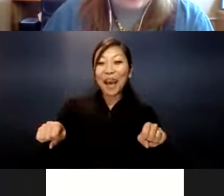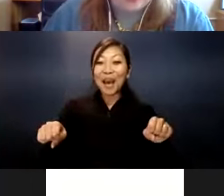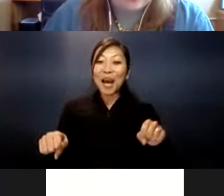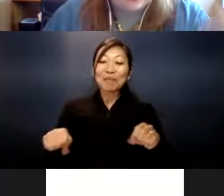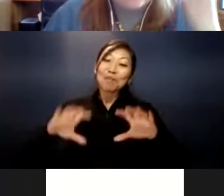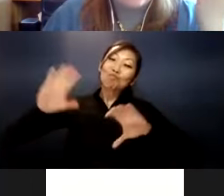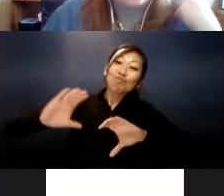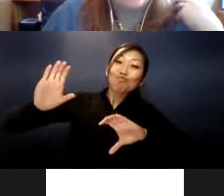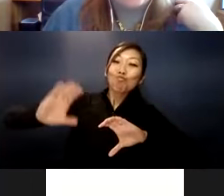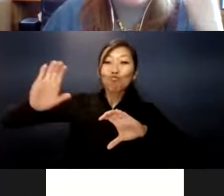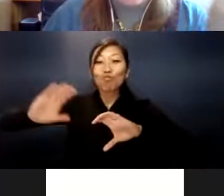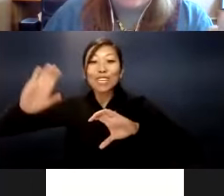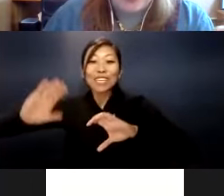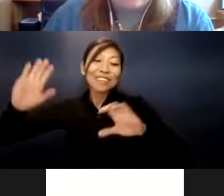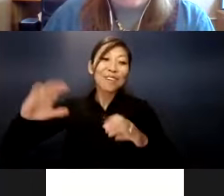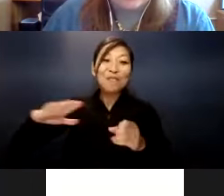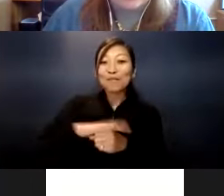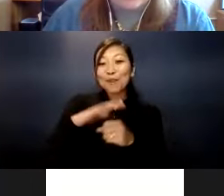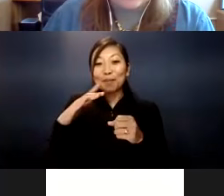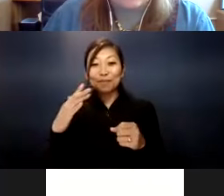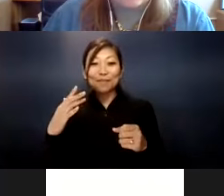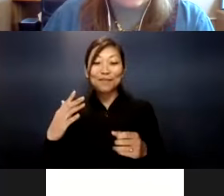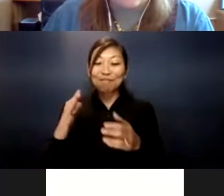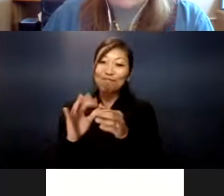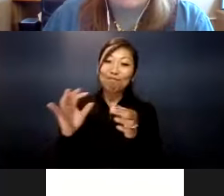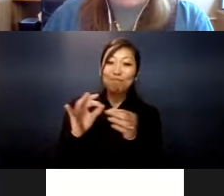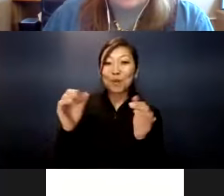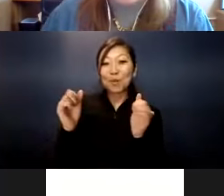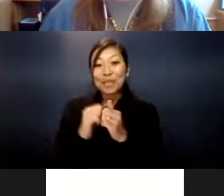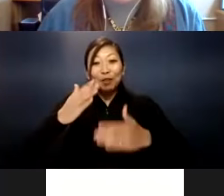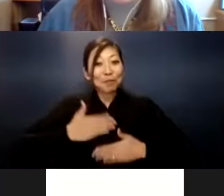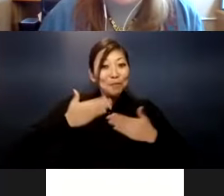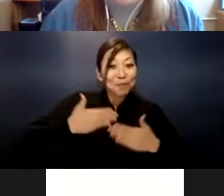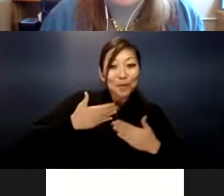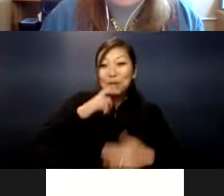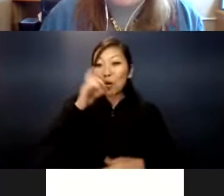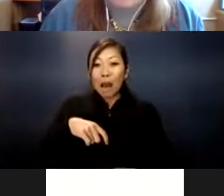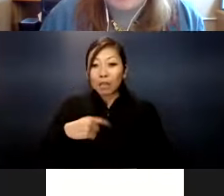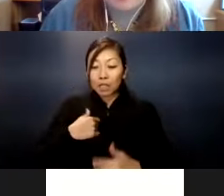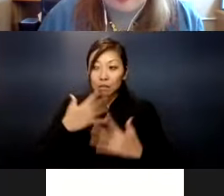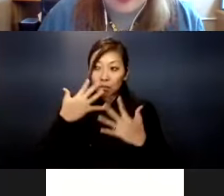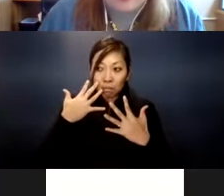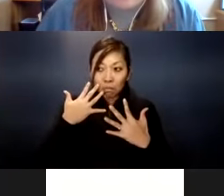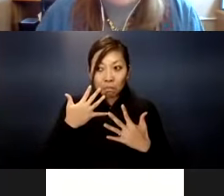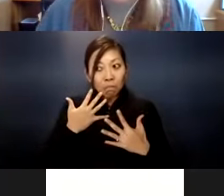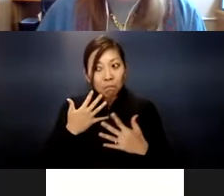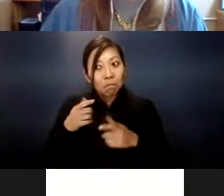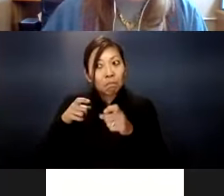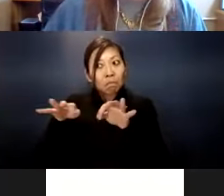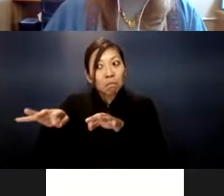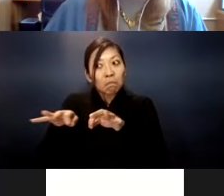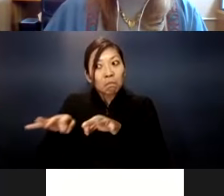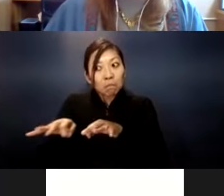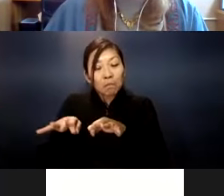joyful talks. They don't have to be a serious conversation that you're all white knuckling it through together.